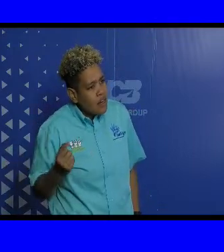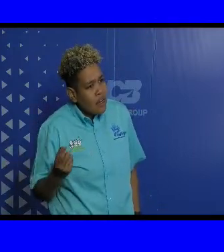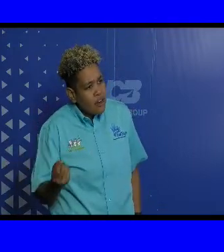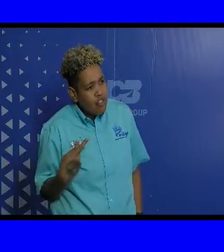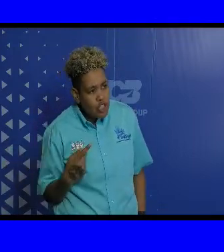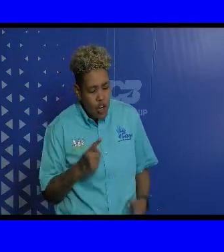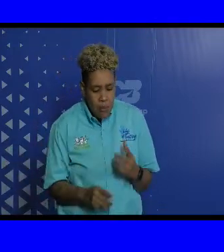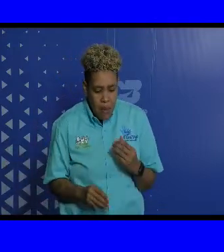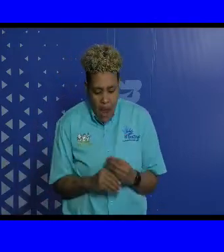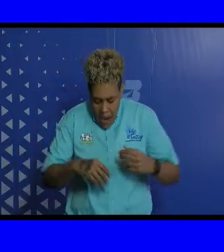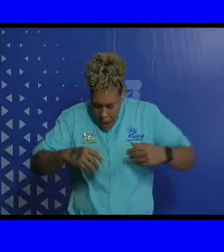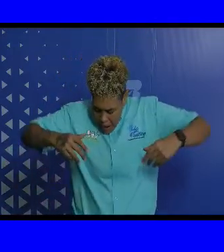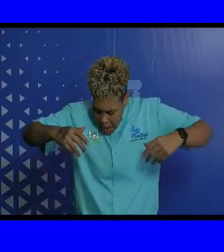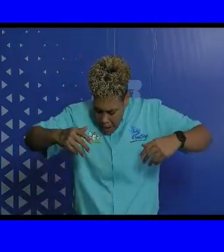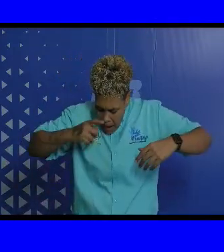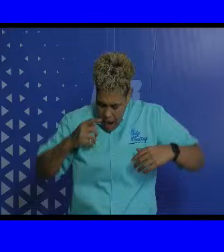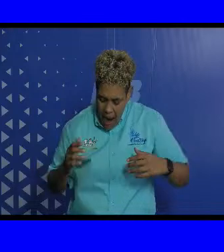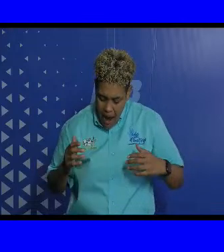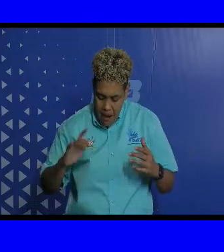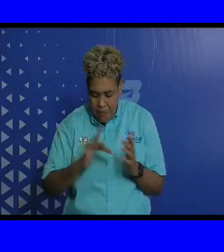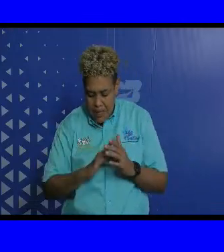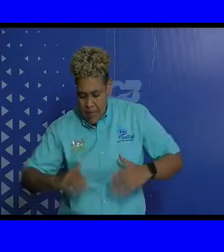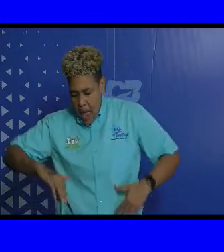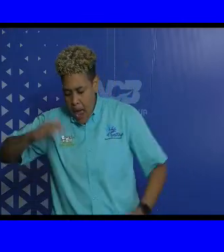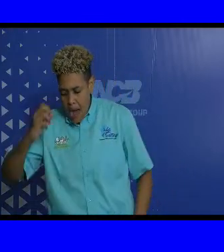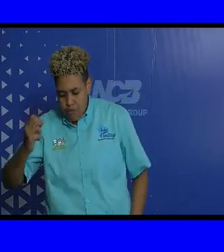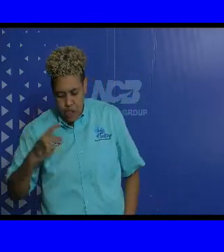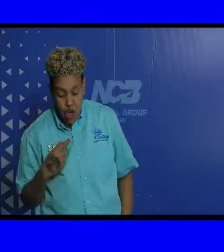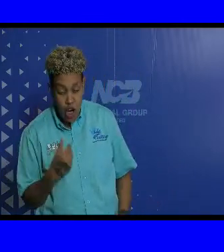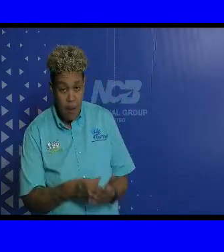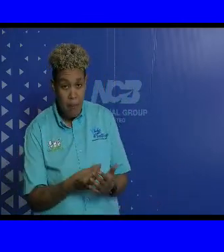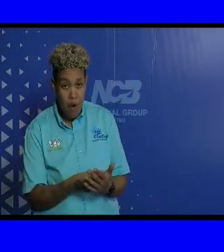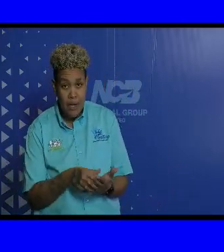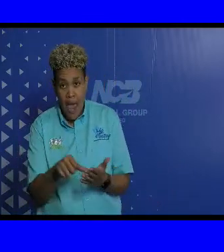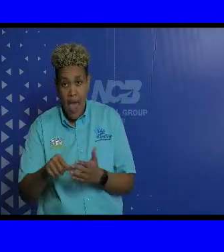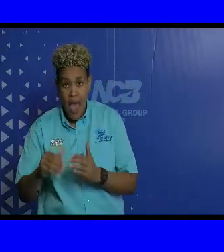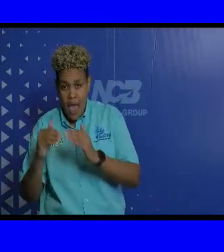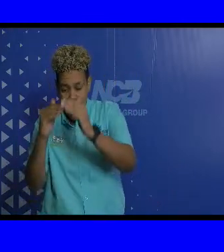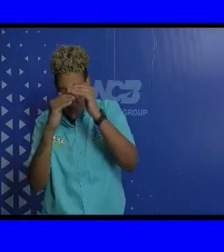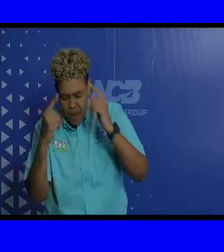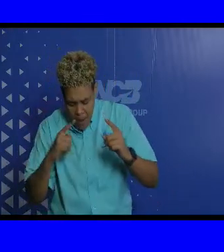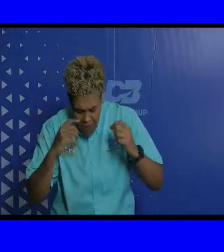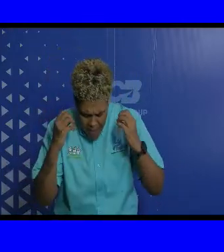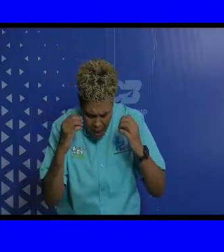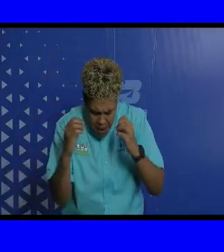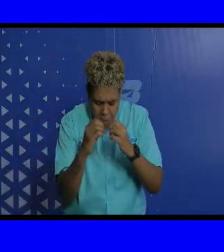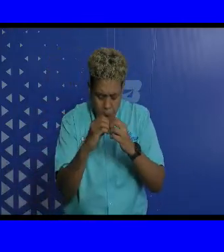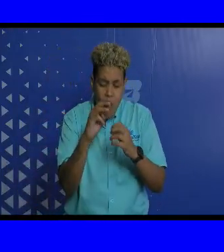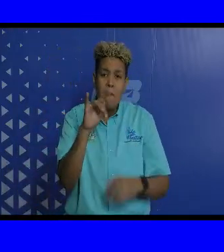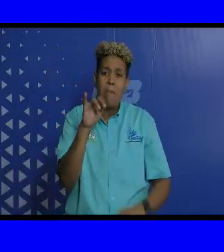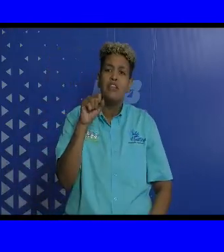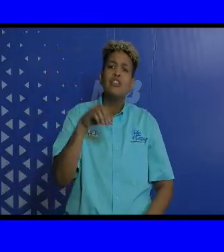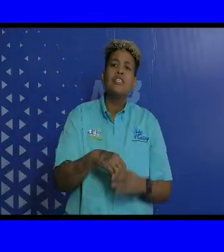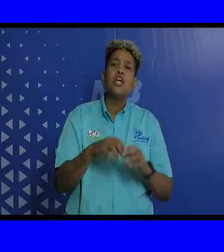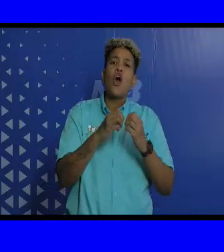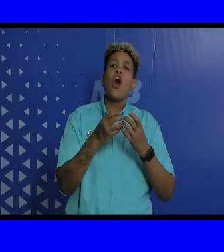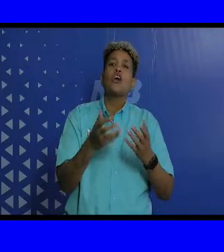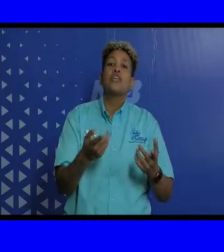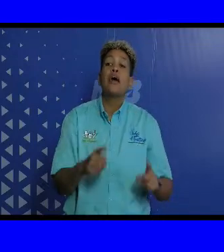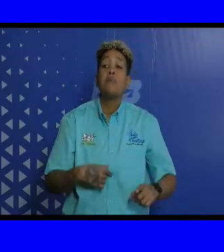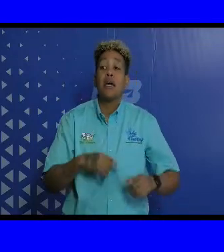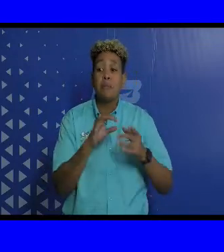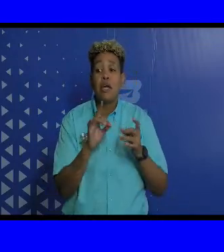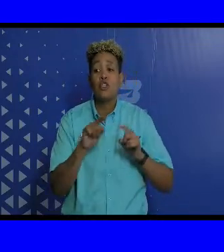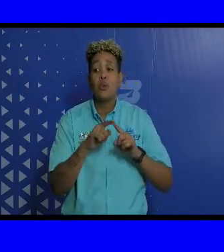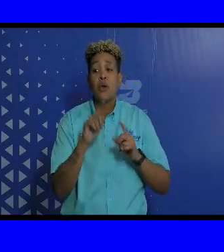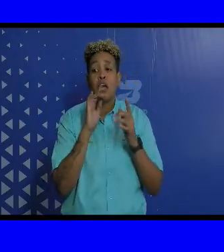and a mid to high teen return on equity. There are many more metrics inside the organization. As I mentioned when I